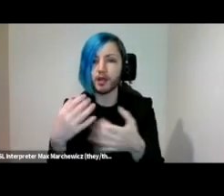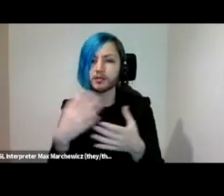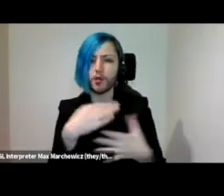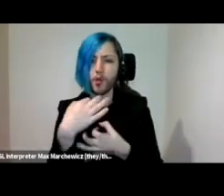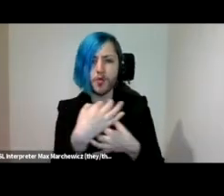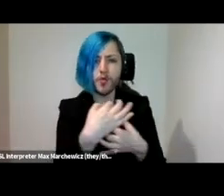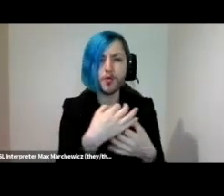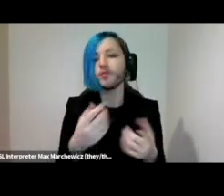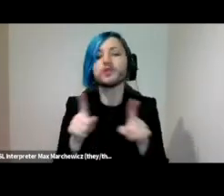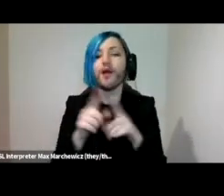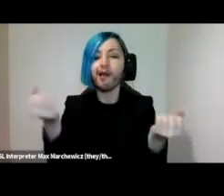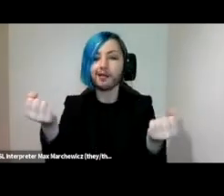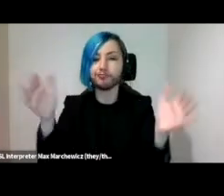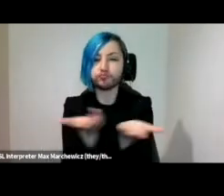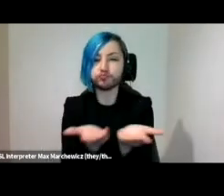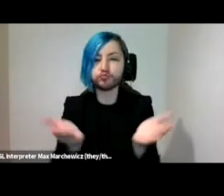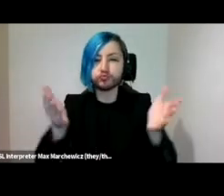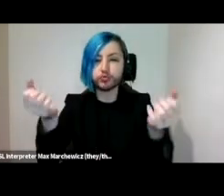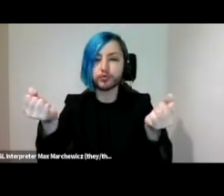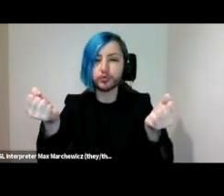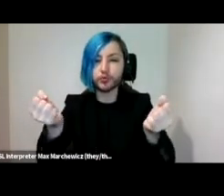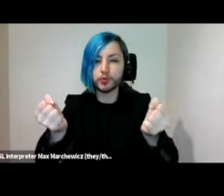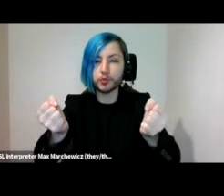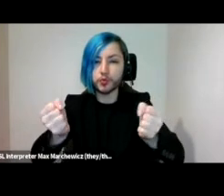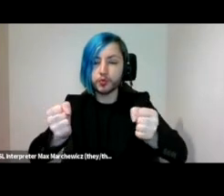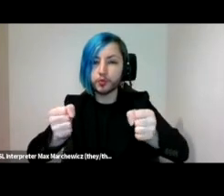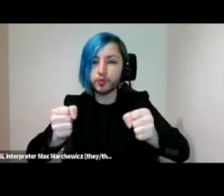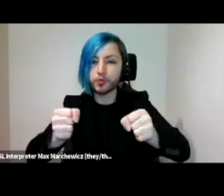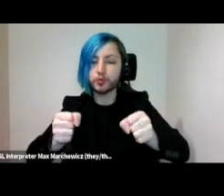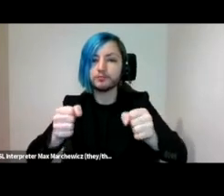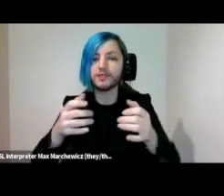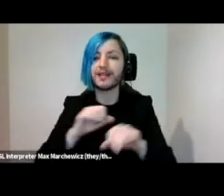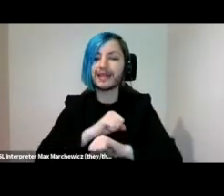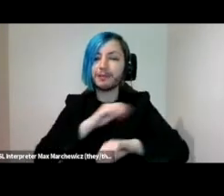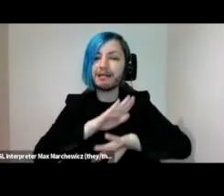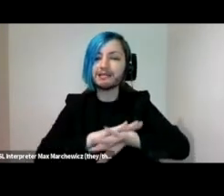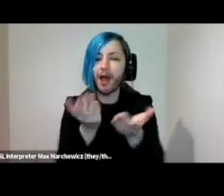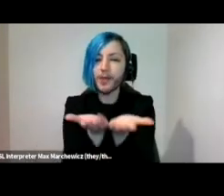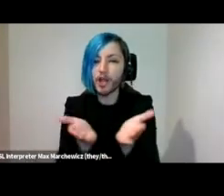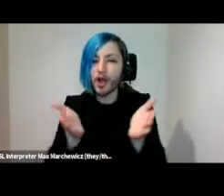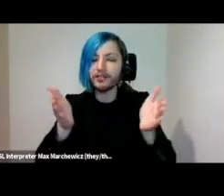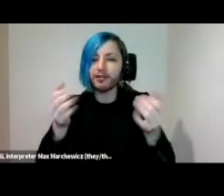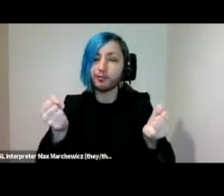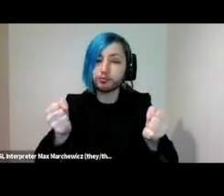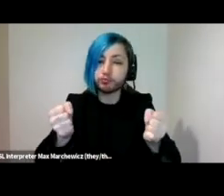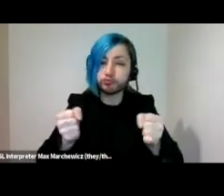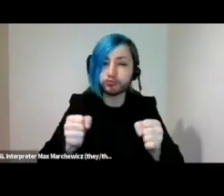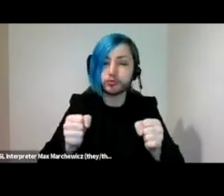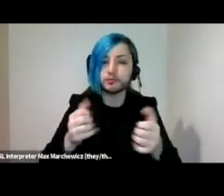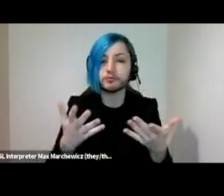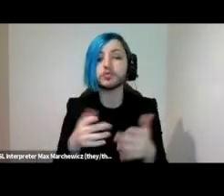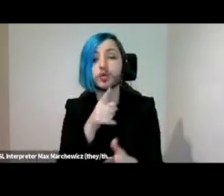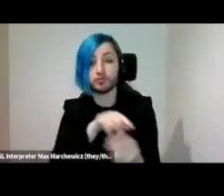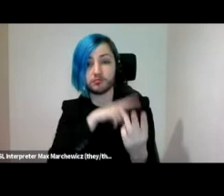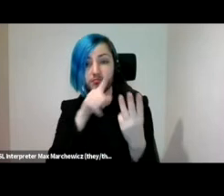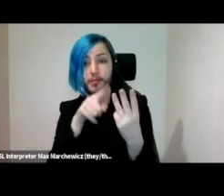will roll down that curvature in space-time. So in that picture, in